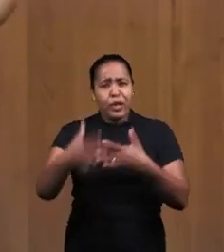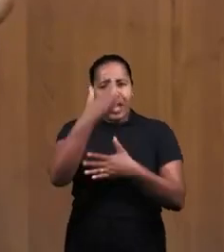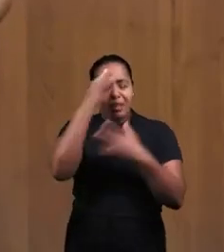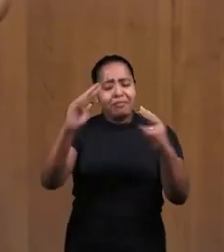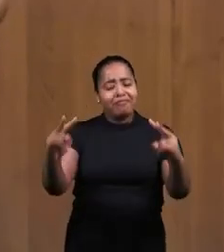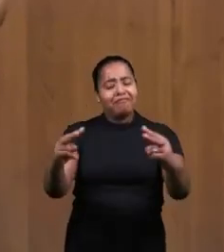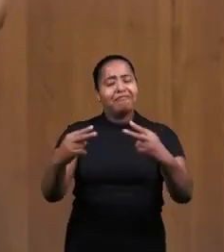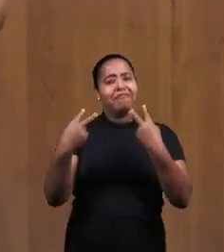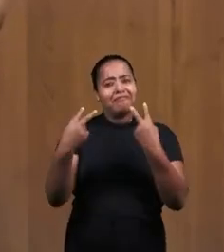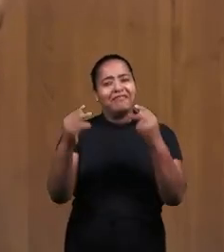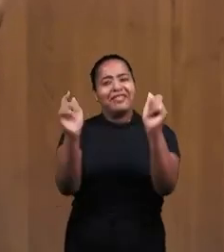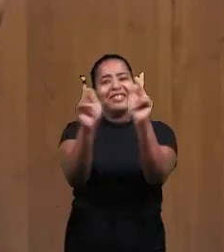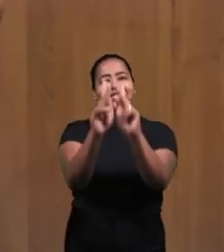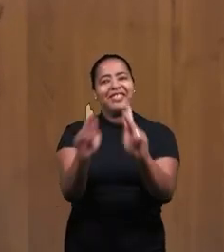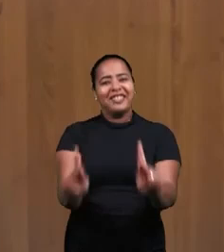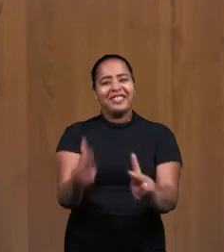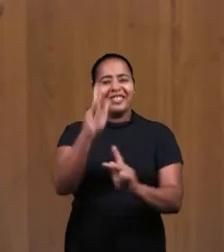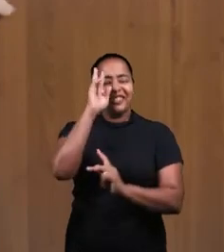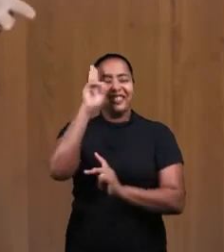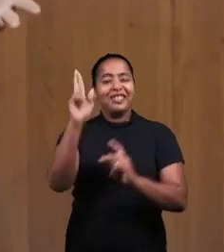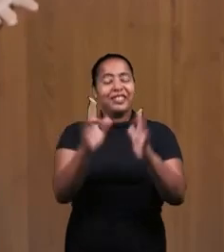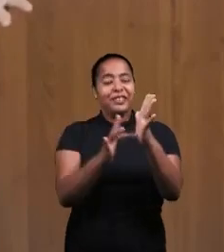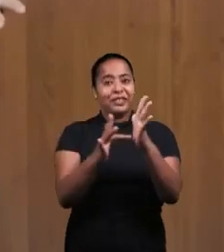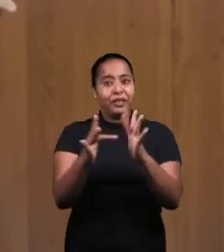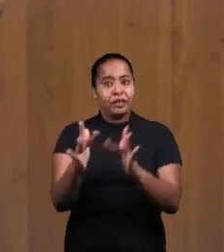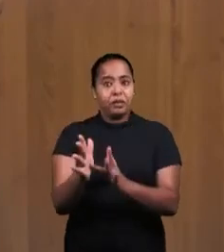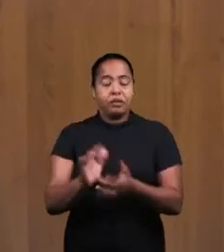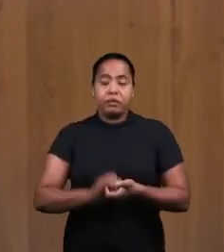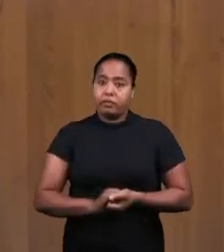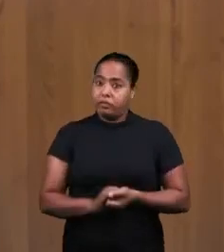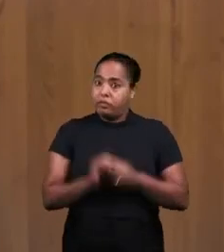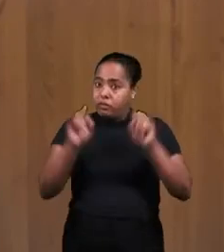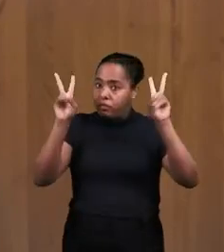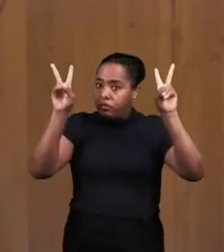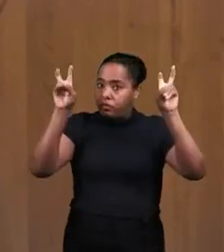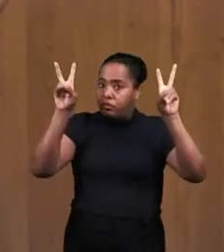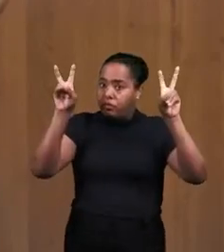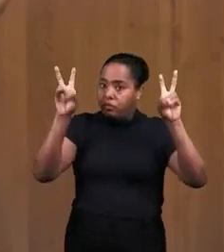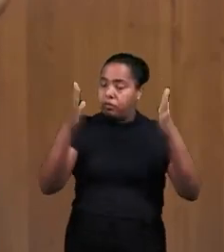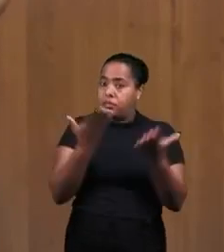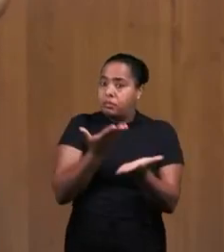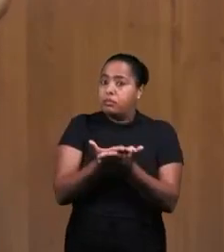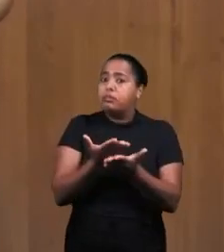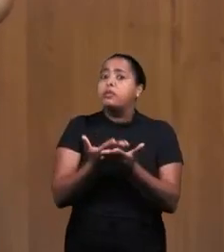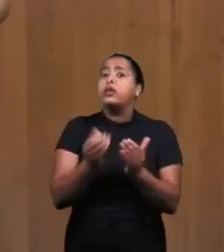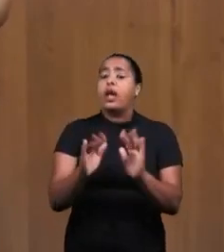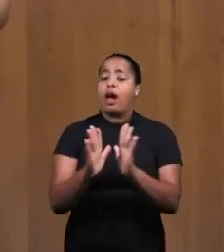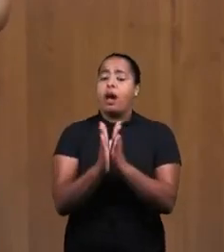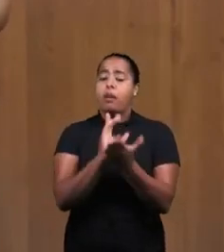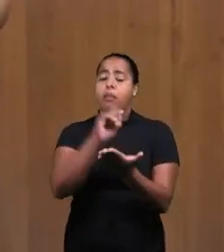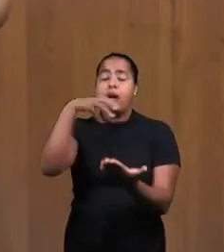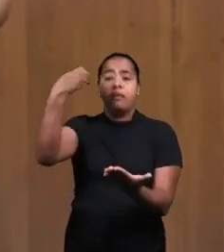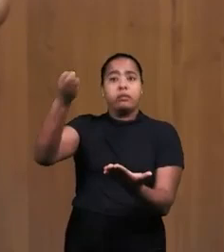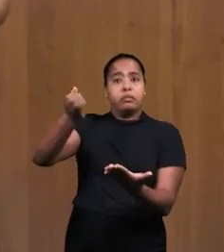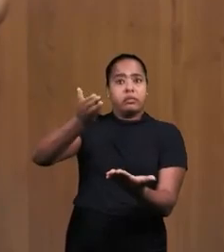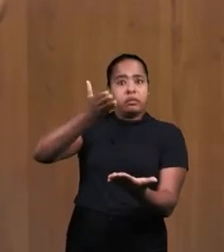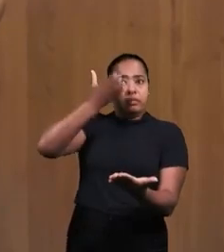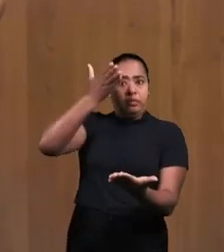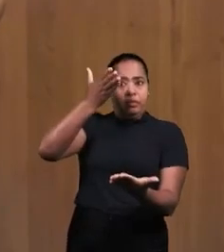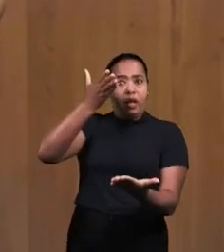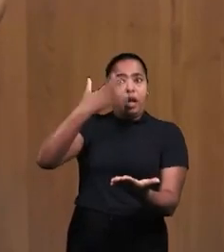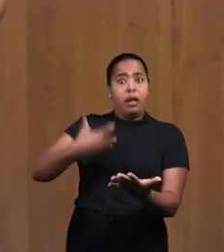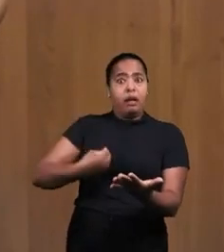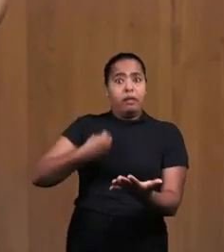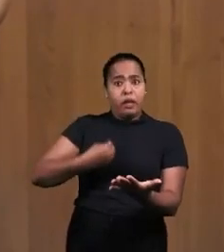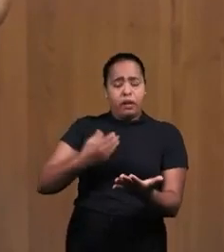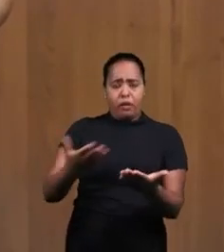are watching with the peace of the Lord Jesus. The theme of our class is the Living Word, and we will be studying